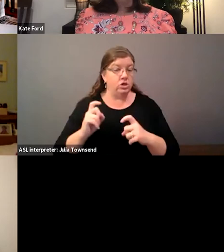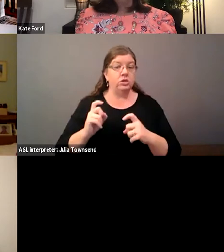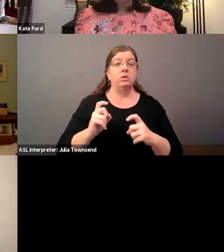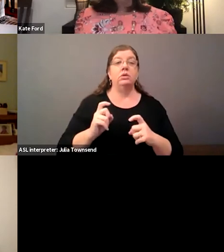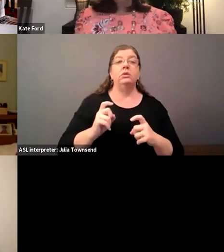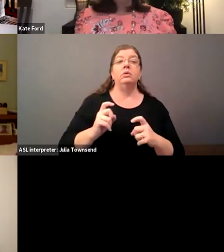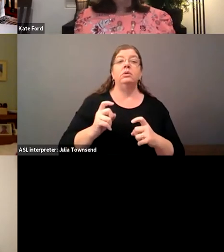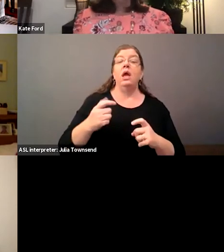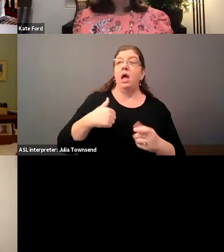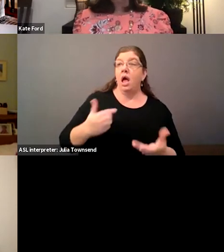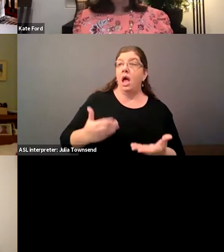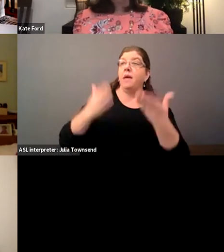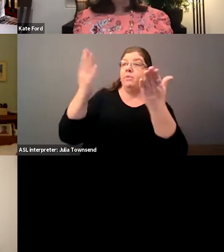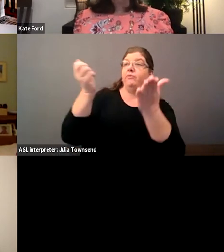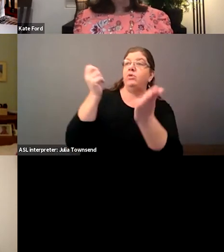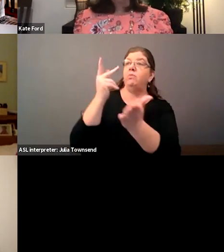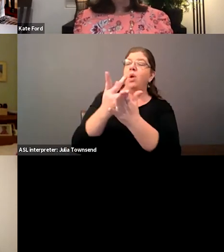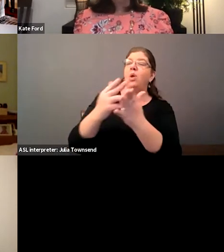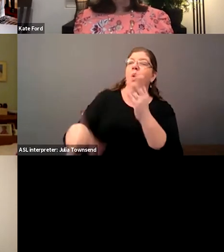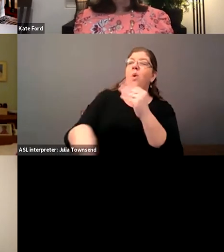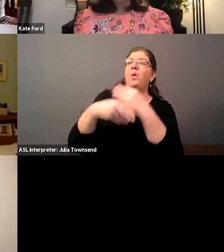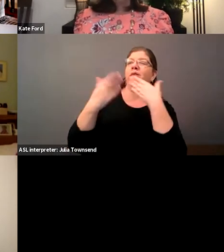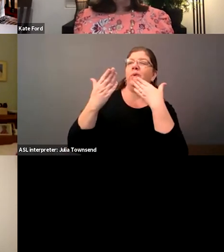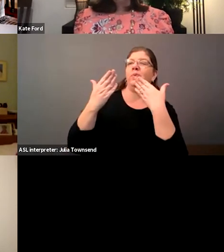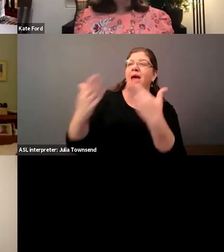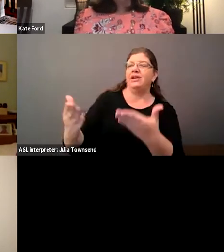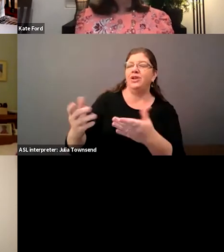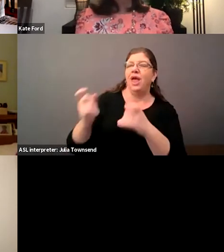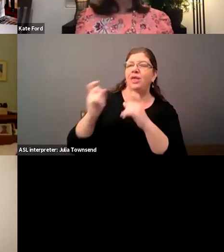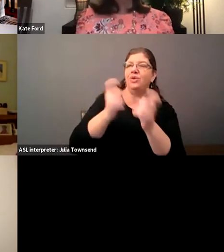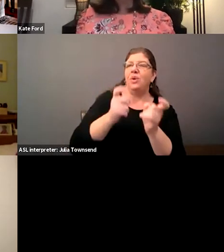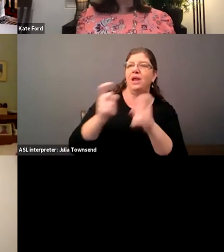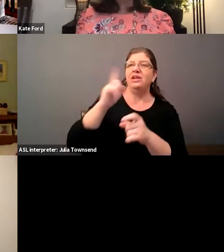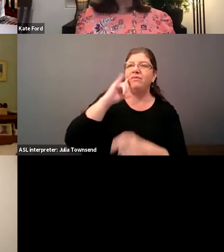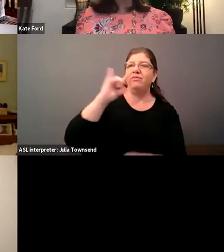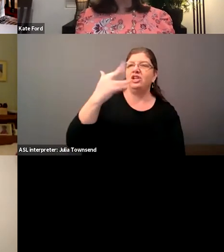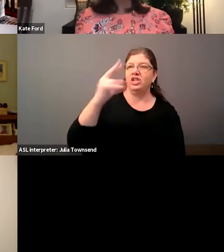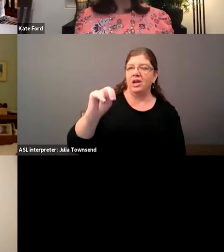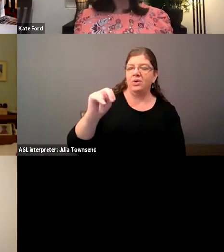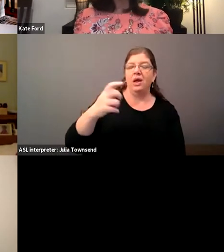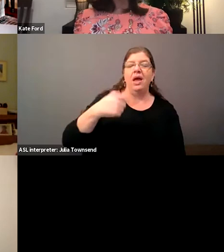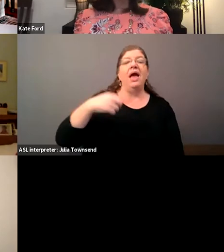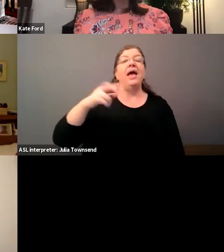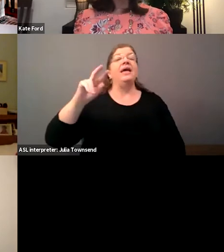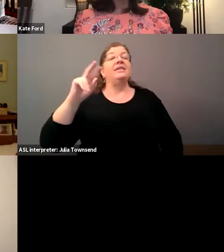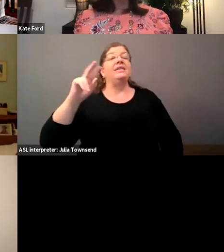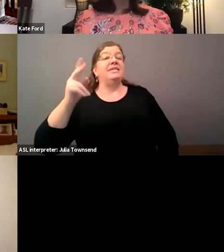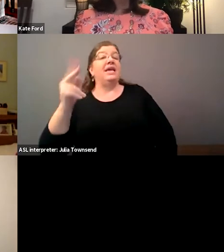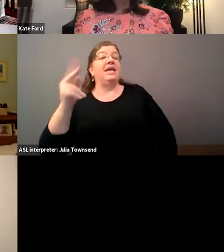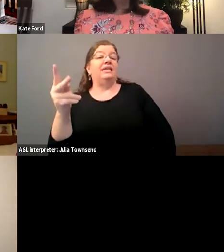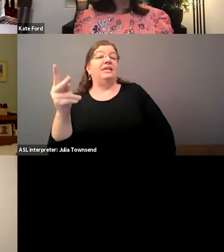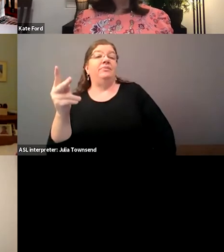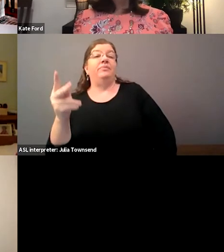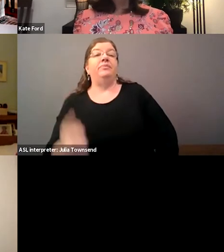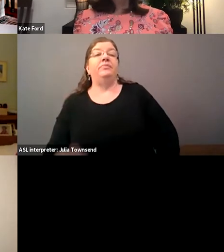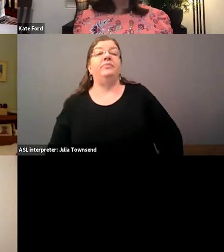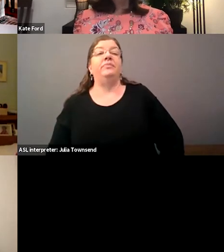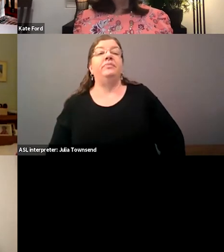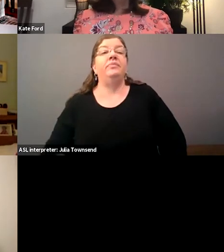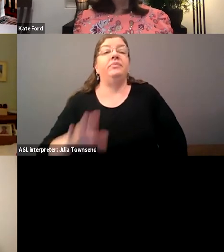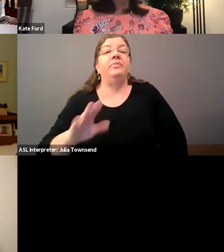yeah i move to approve with gratitude the donations for january i appreciate that and the second if